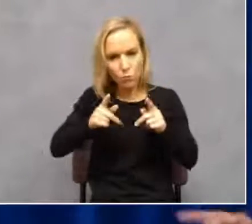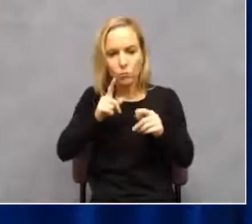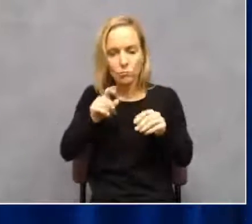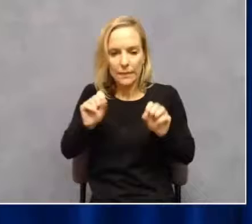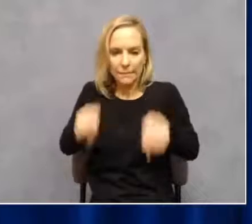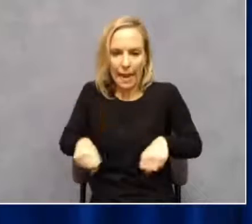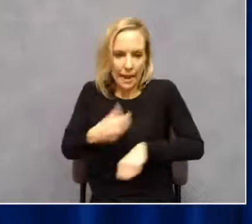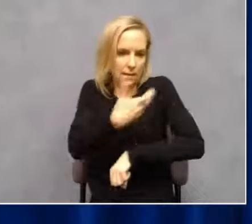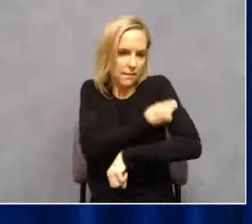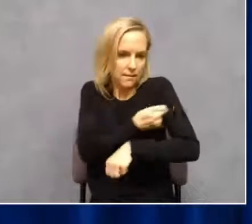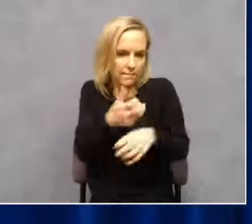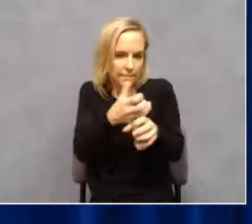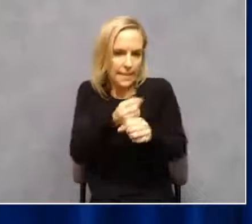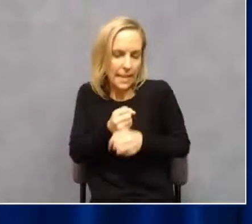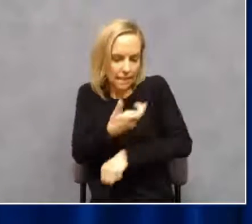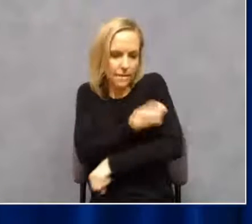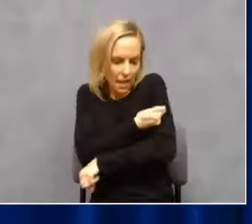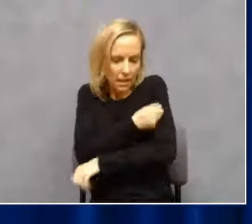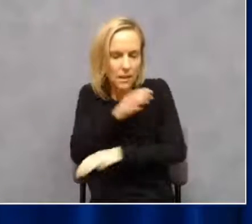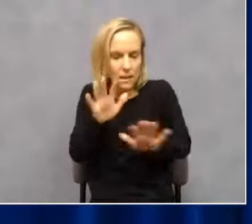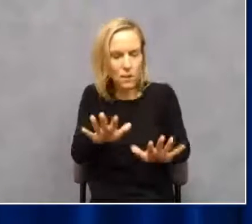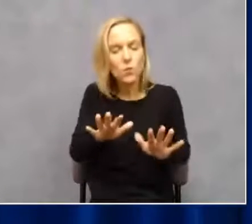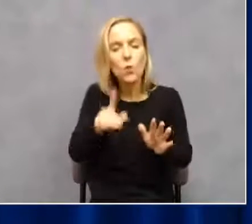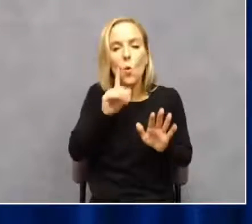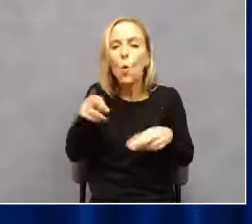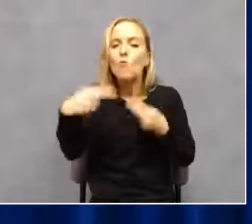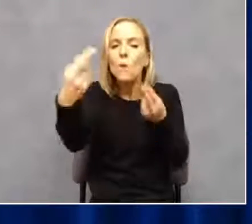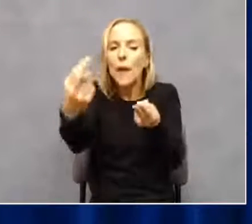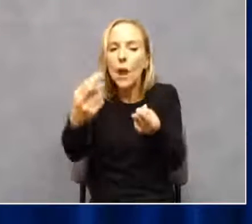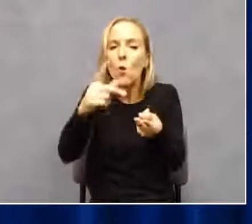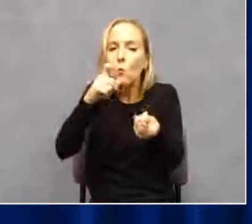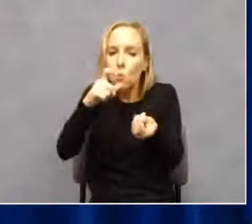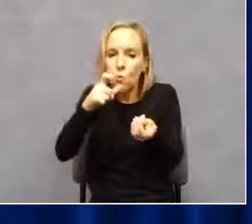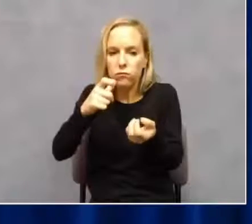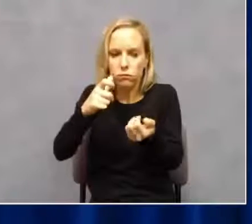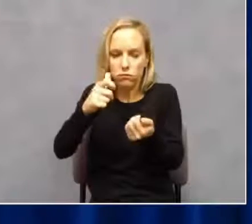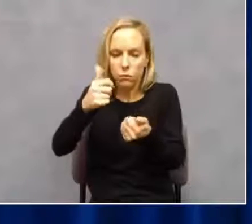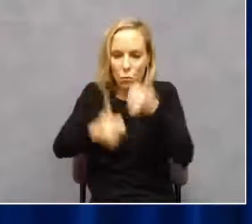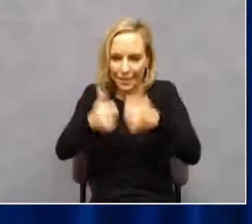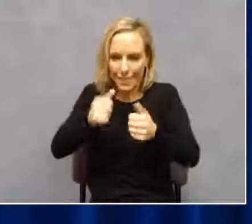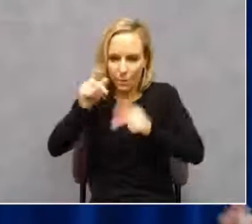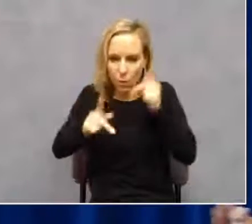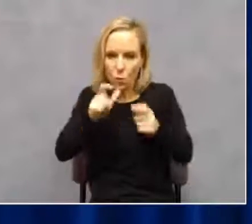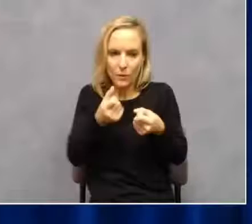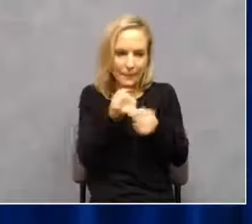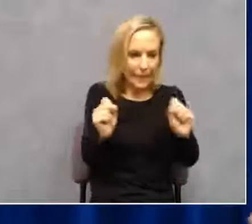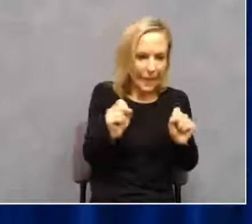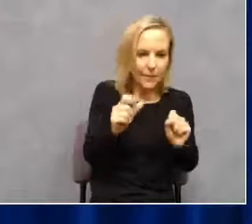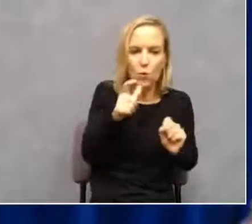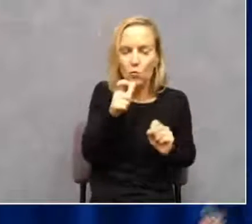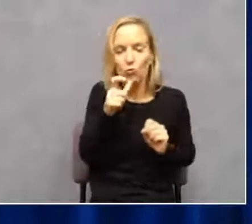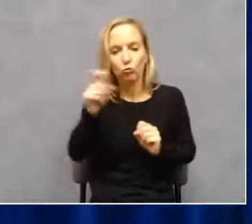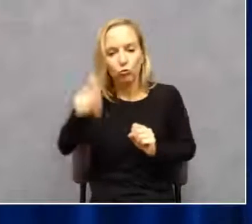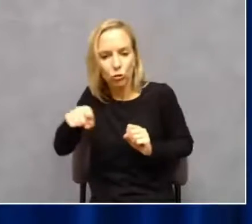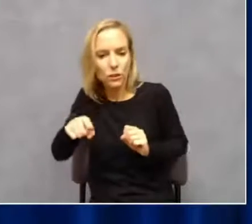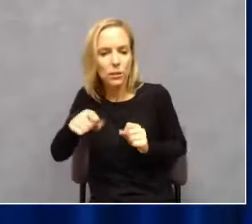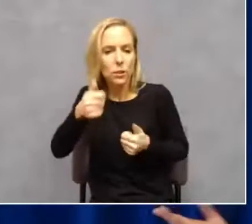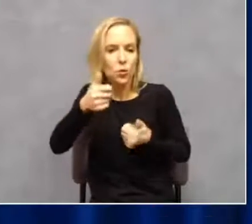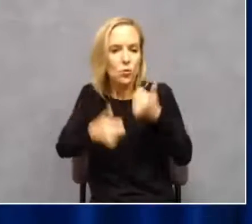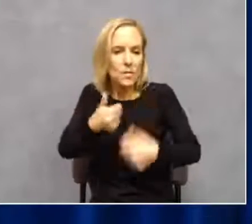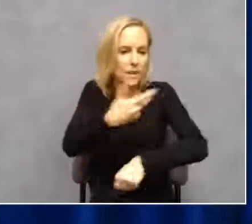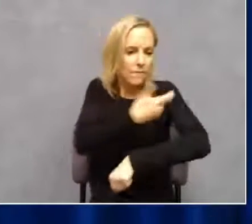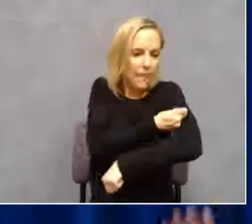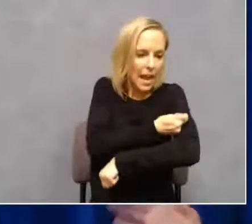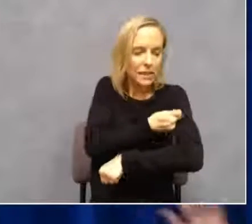that's where that comes into play. So they'll recommend then who it's safe to get it and who should not get it and which vaccine meets which patient.